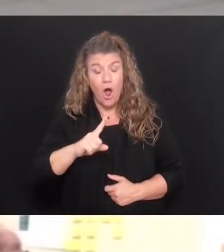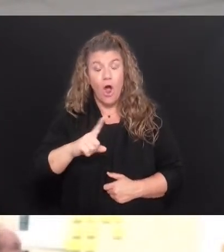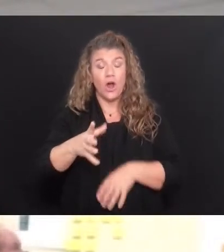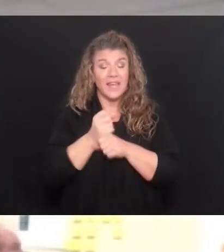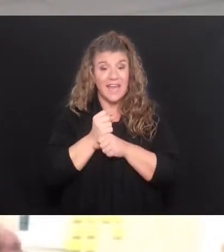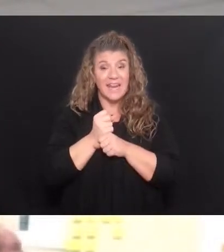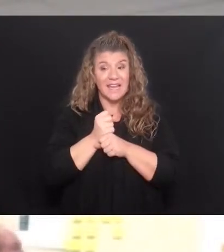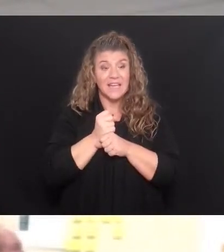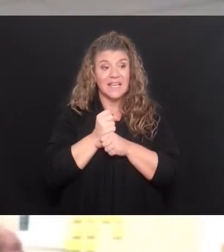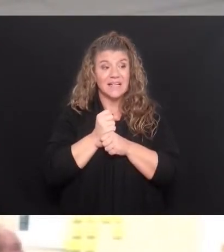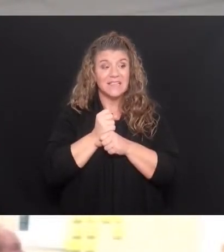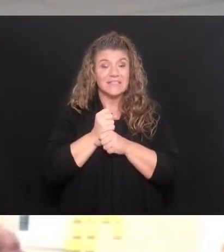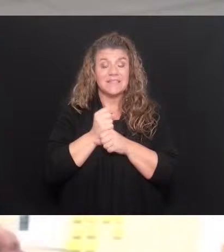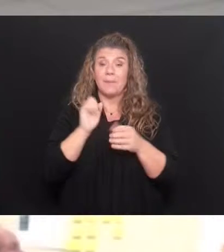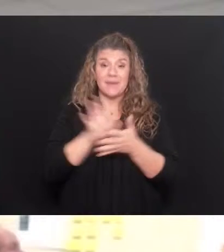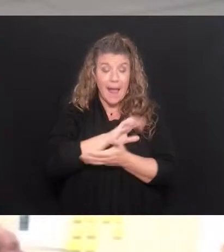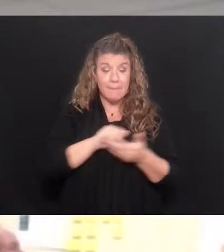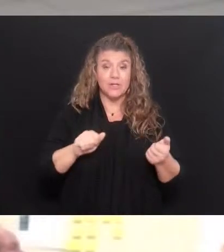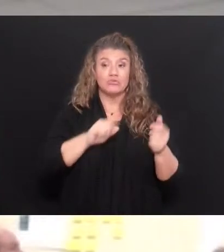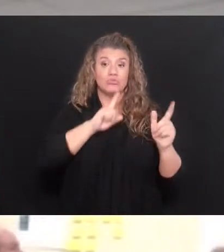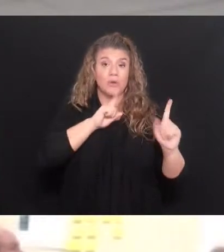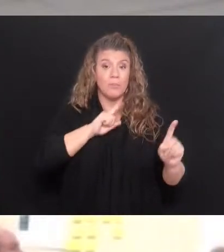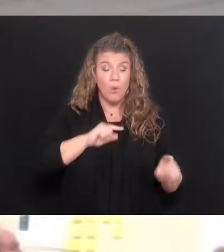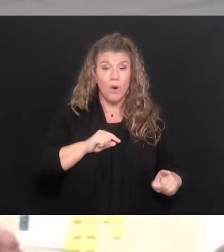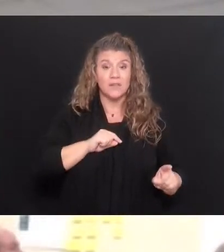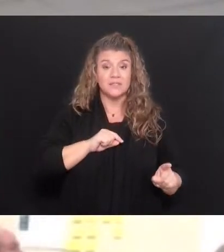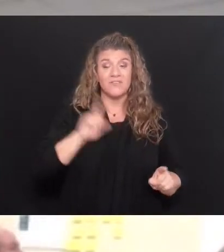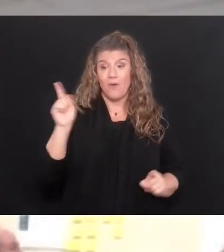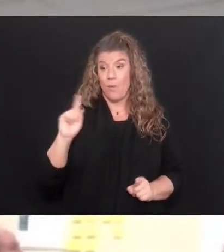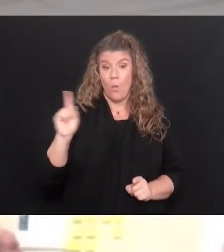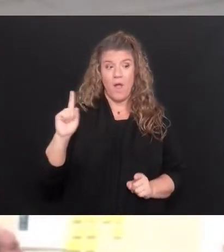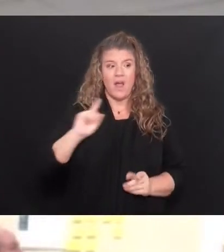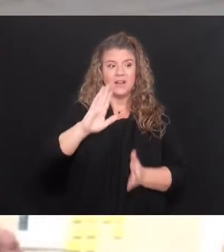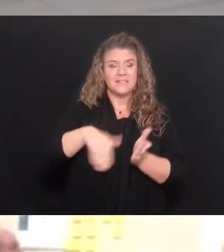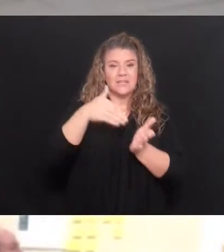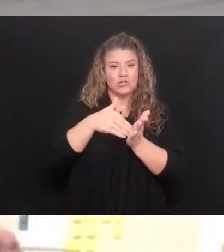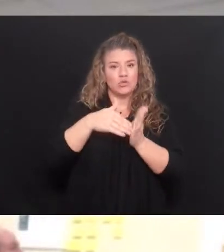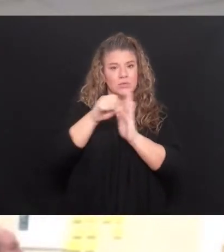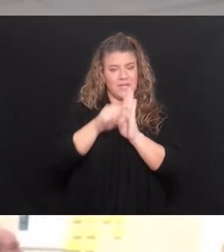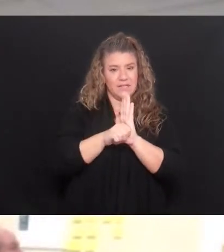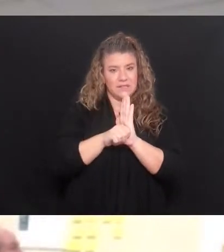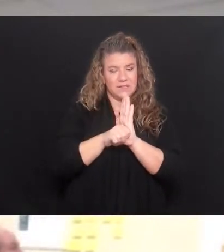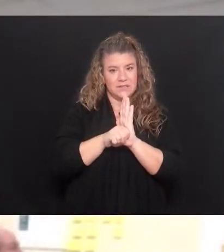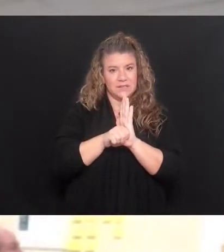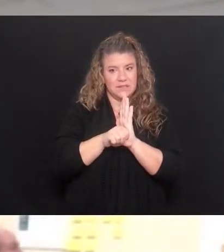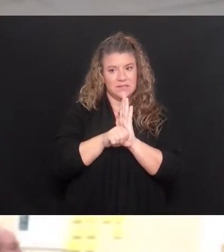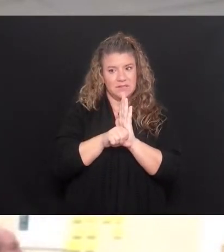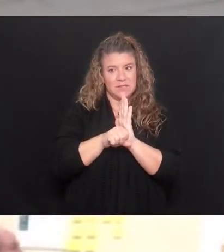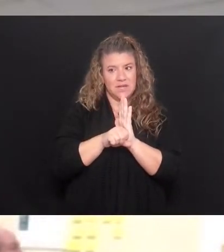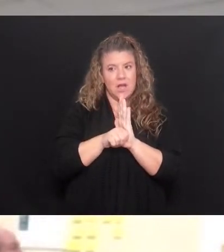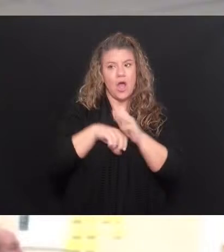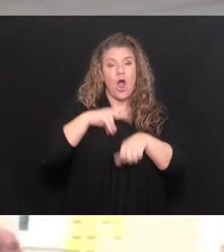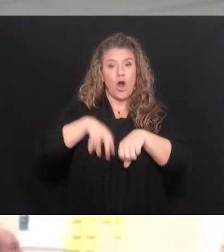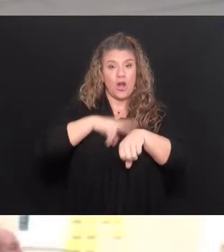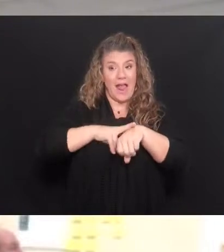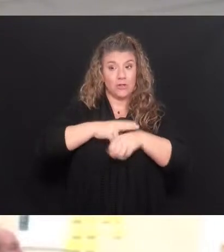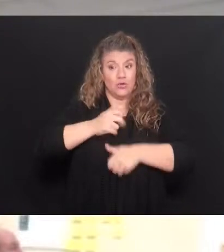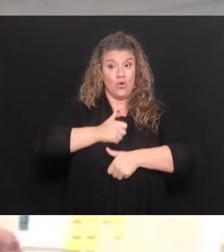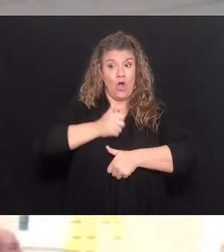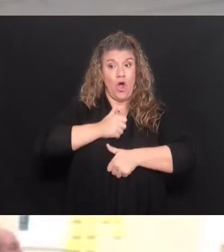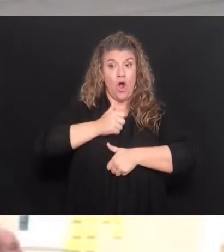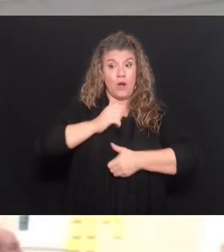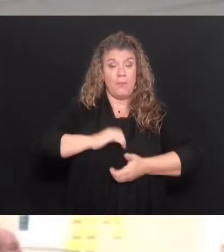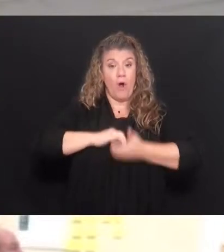some damage reports coming in from the central part of the state. Our National Guard partners